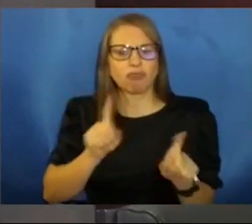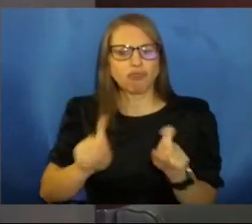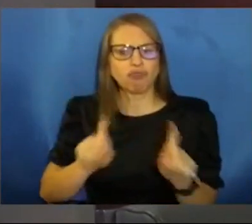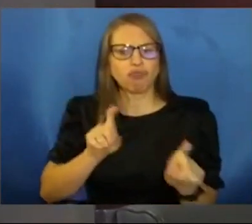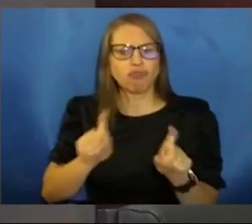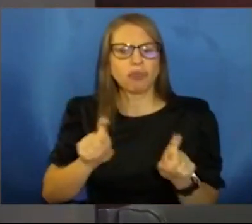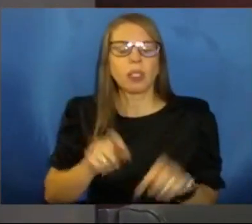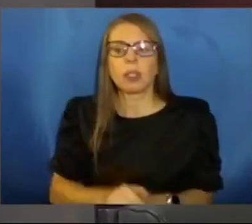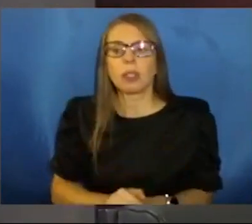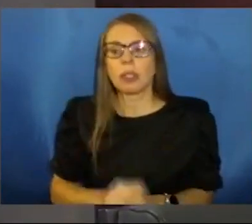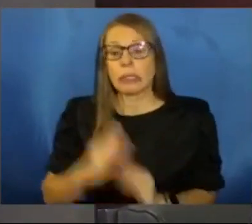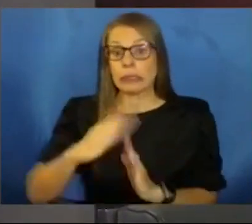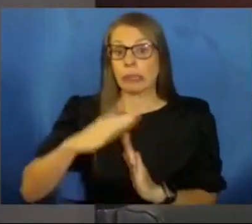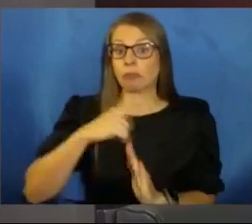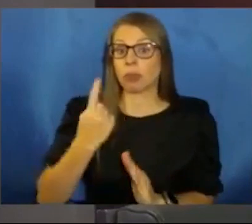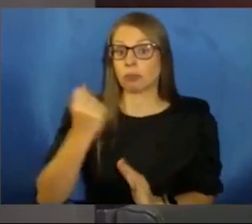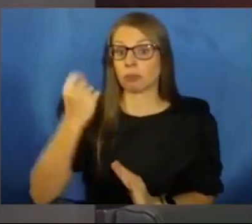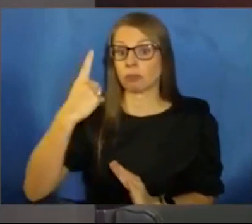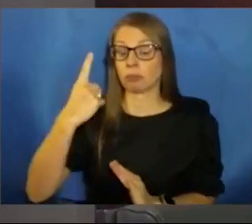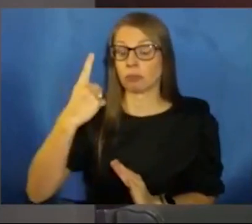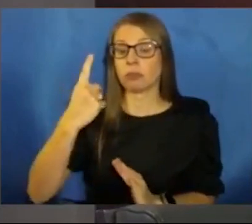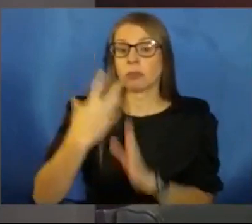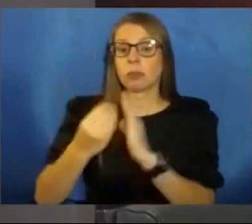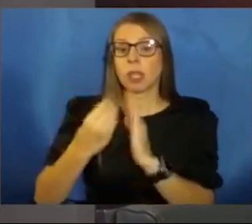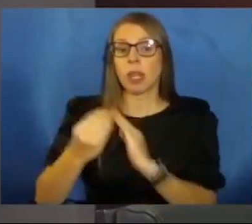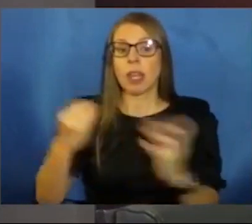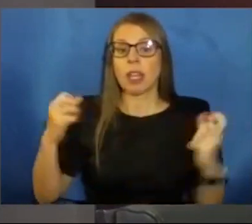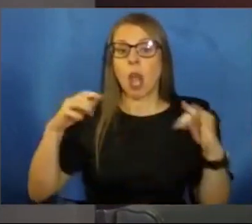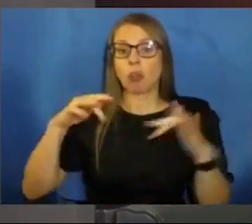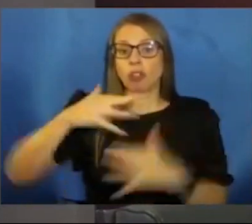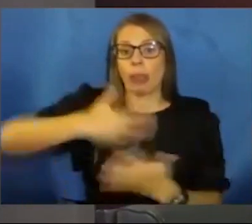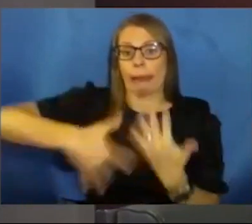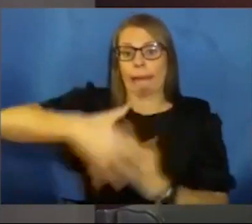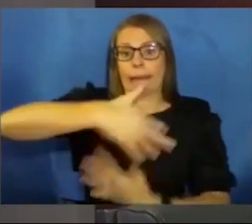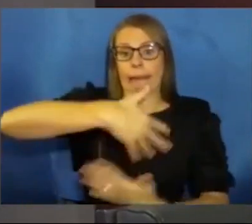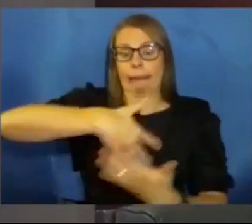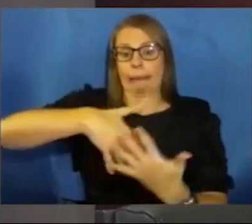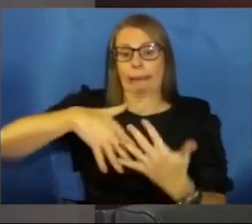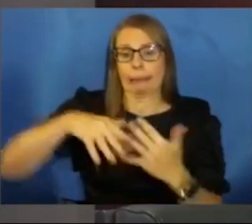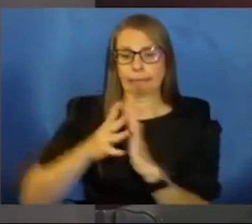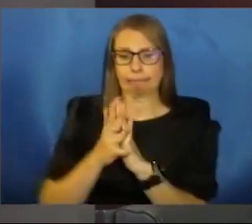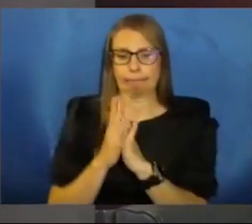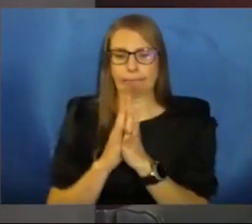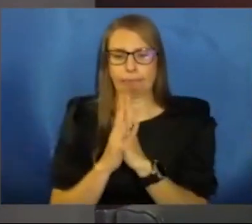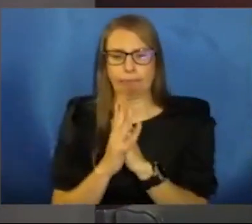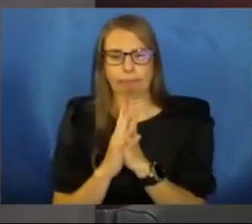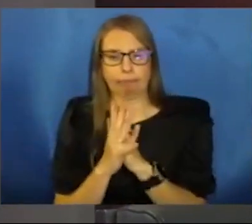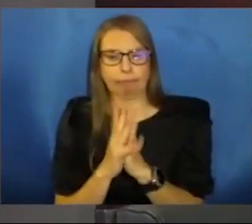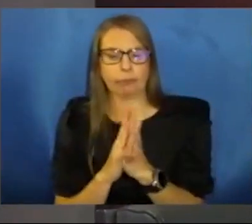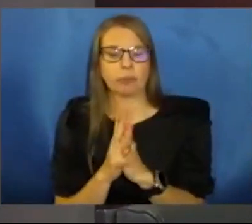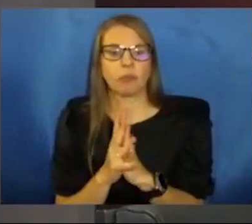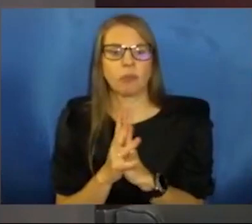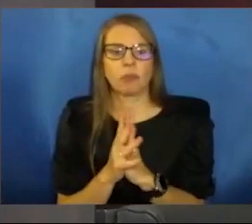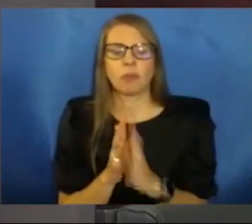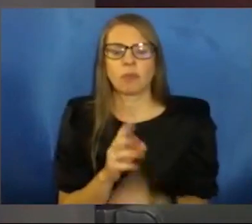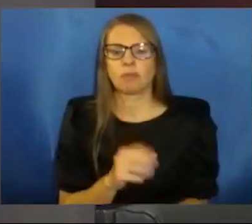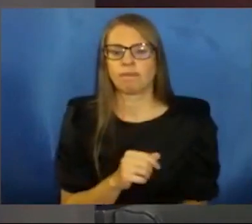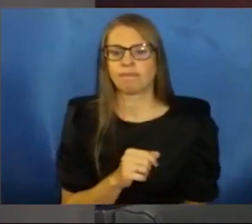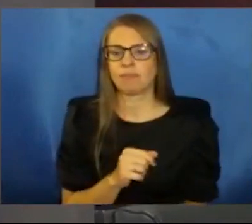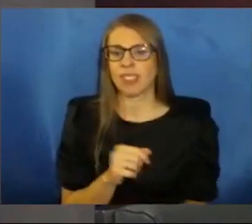I you know, any type of outdoor thing like that, I think the marathon itself is likely safe, you know, out running in